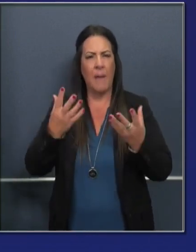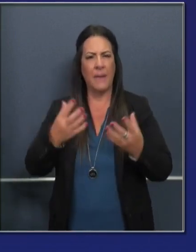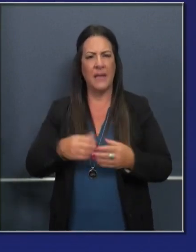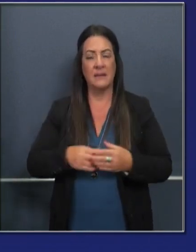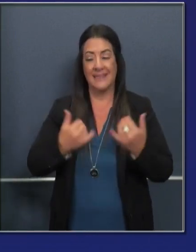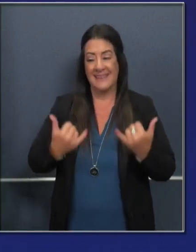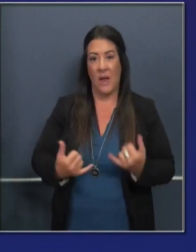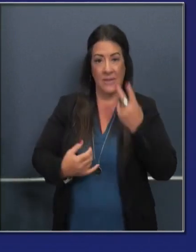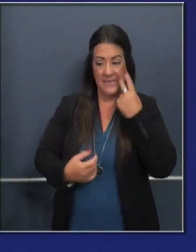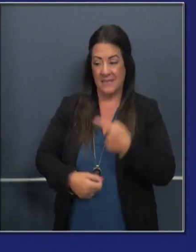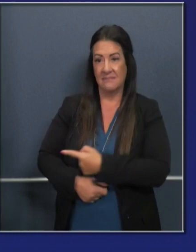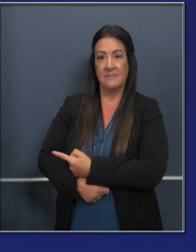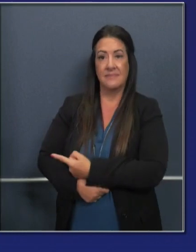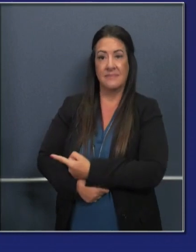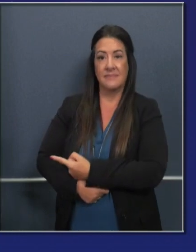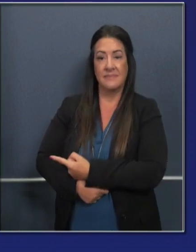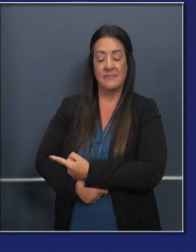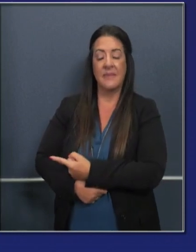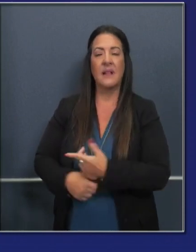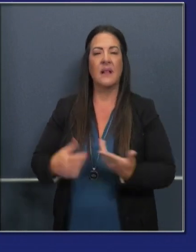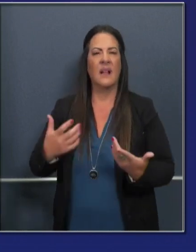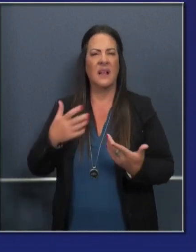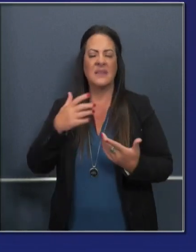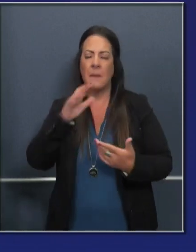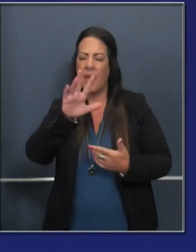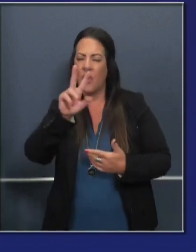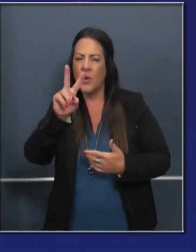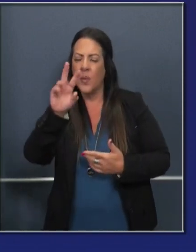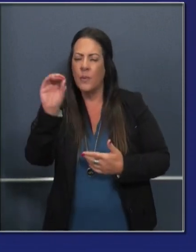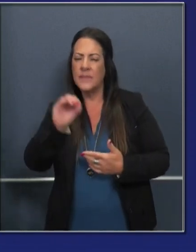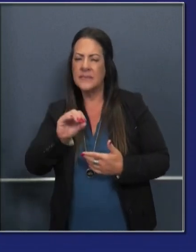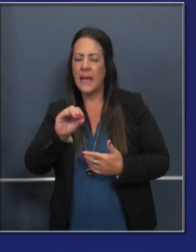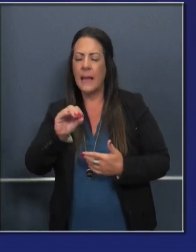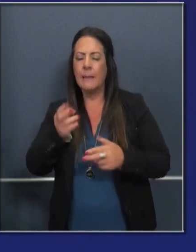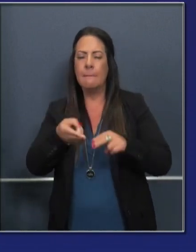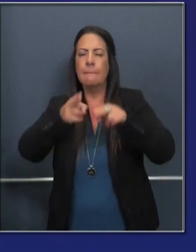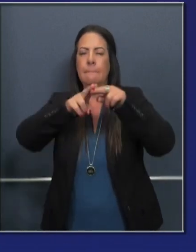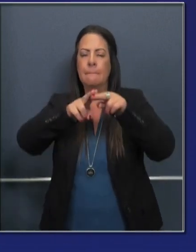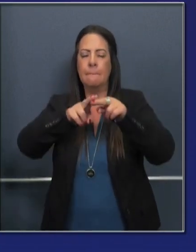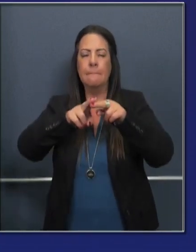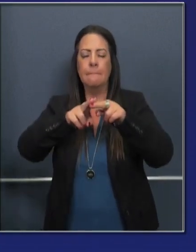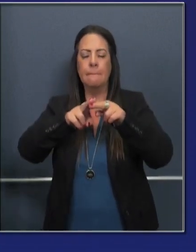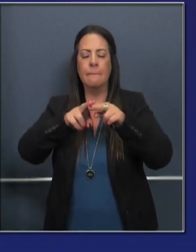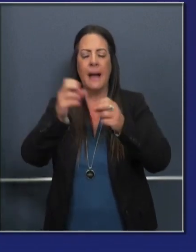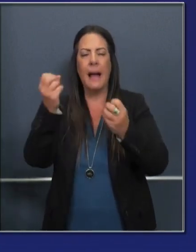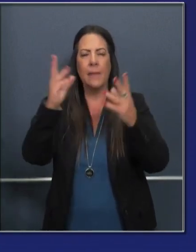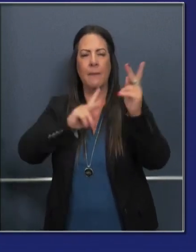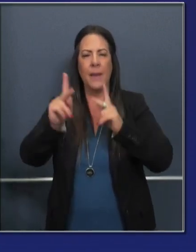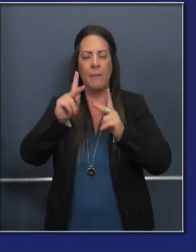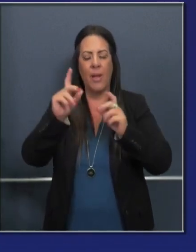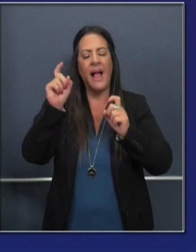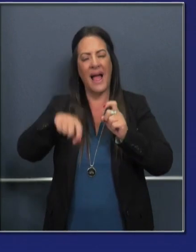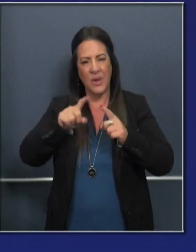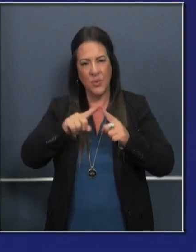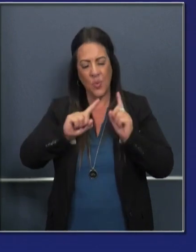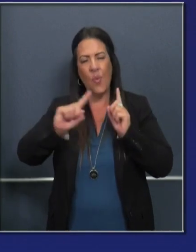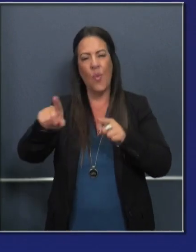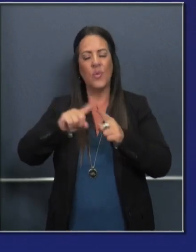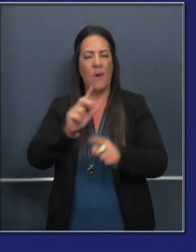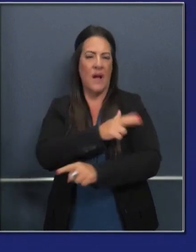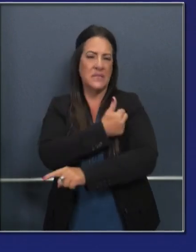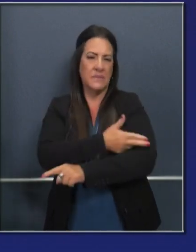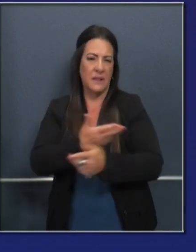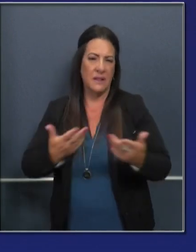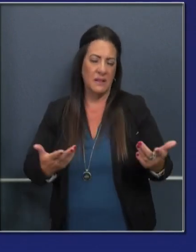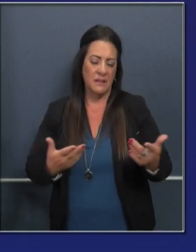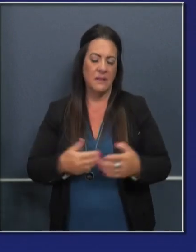from this slide, it's increased slightly to 32% increase in total hospitalizations over the last 14 days. We